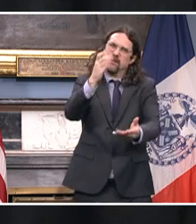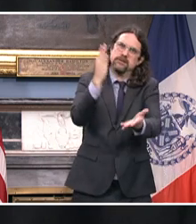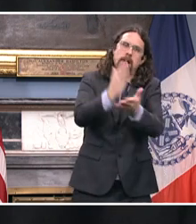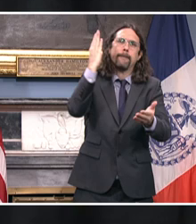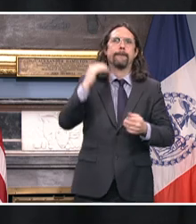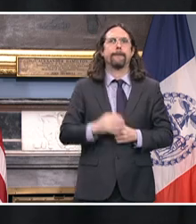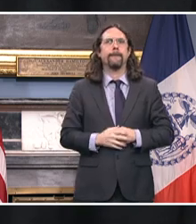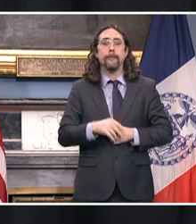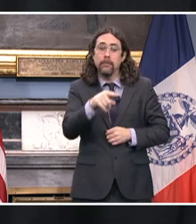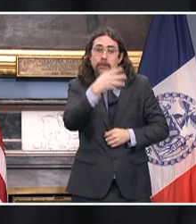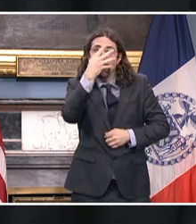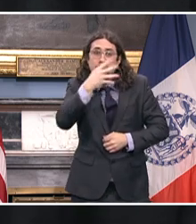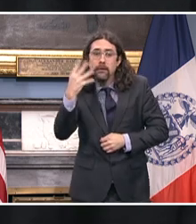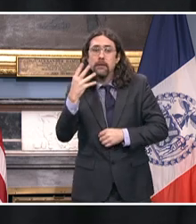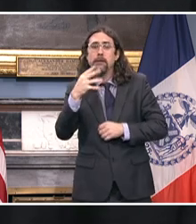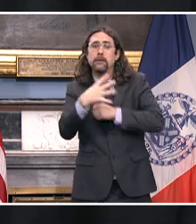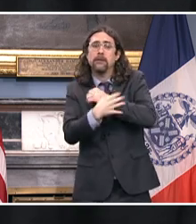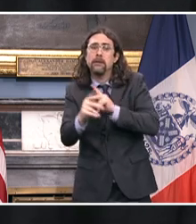So here,